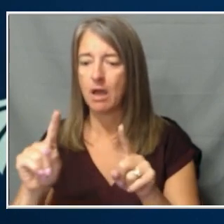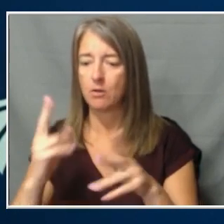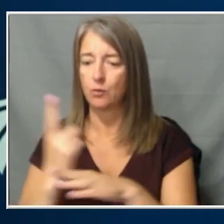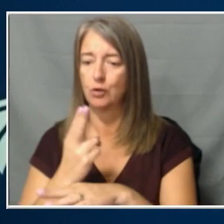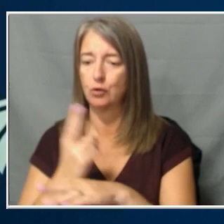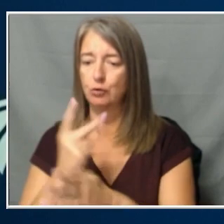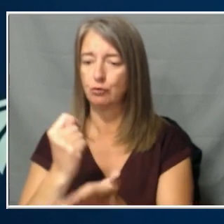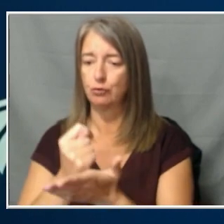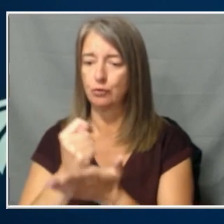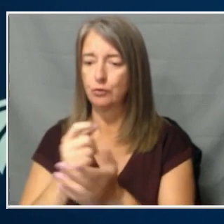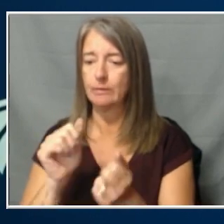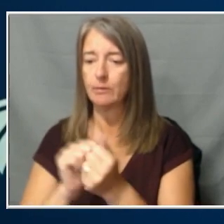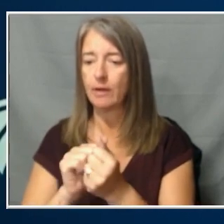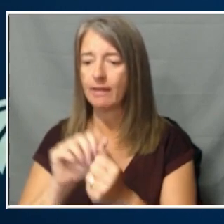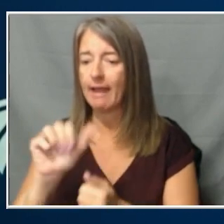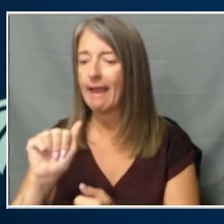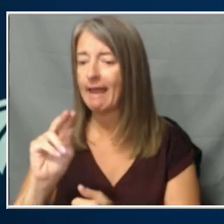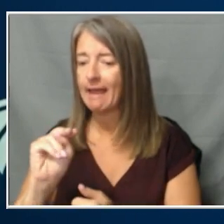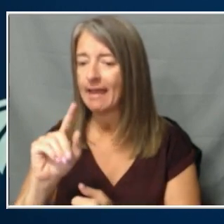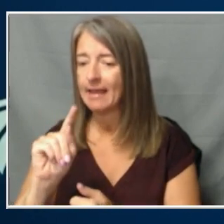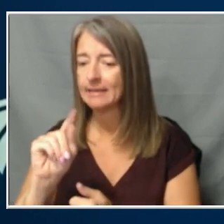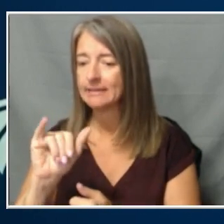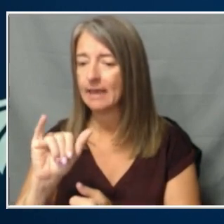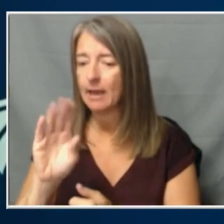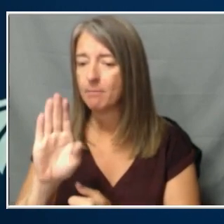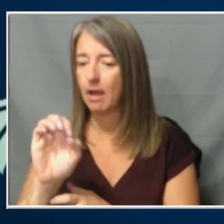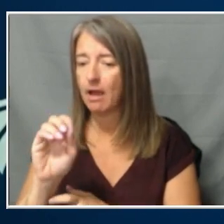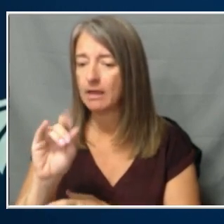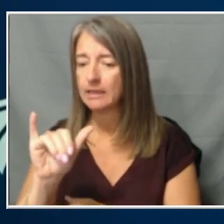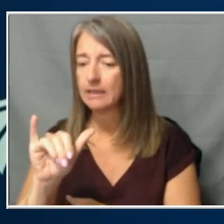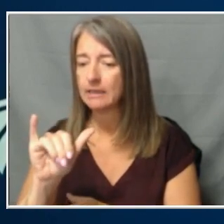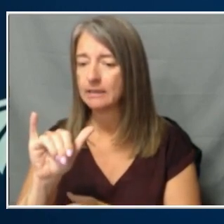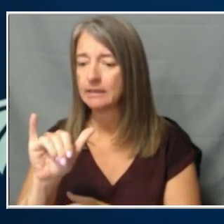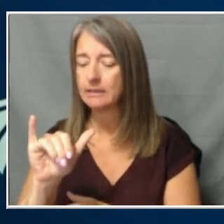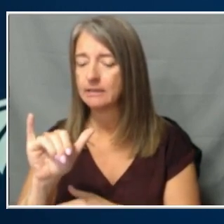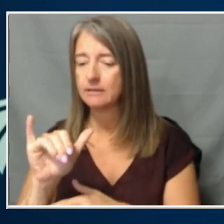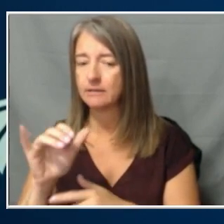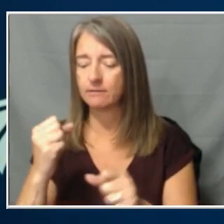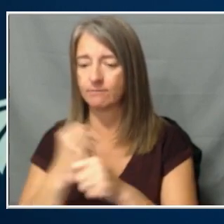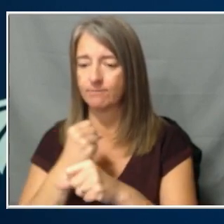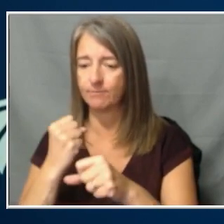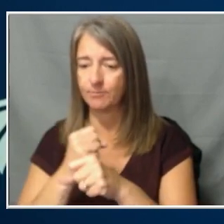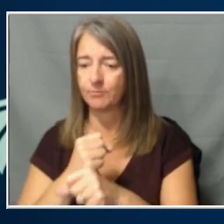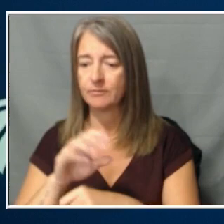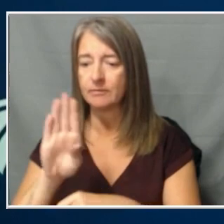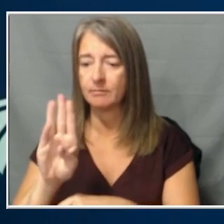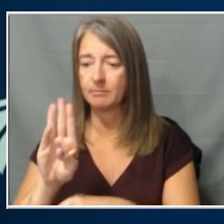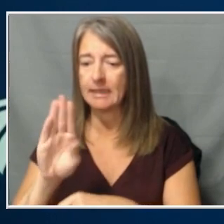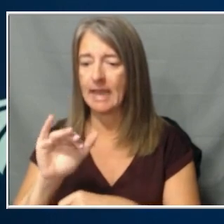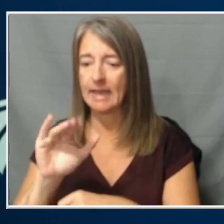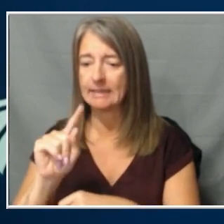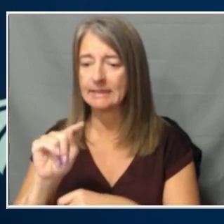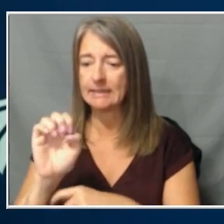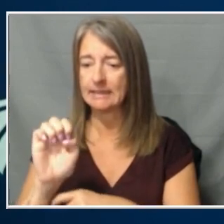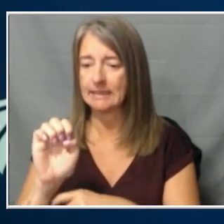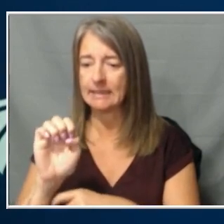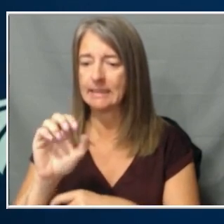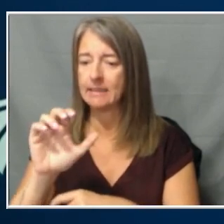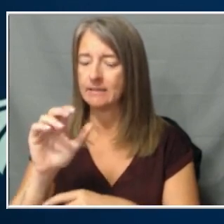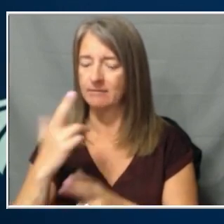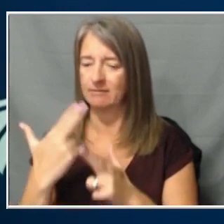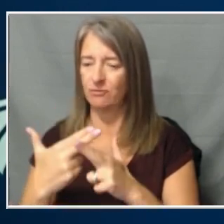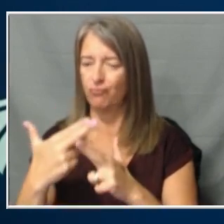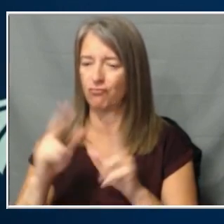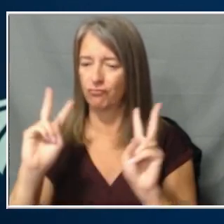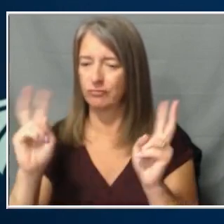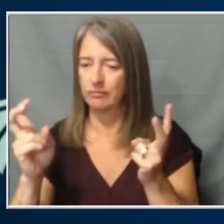with antibodies. And these antibodies, what they do, they're called BITE antibodies, B-I-T-E. They're bispecific. So they attach to